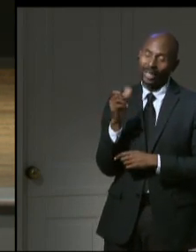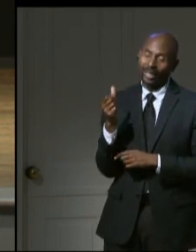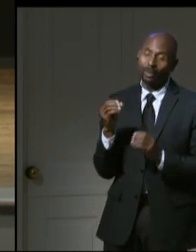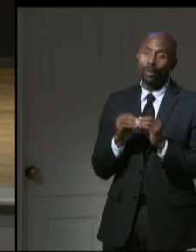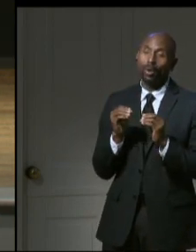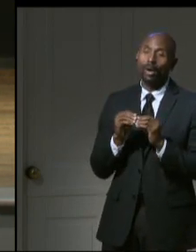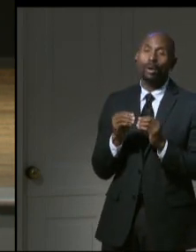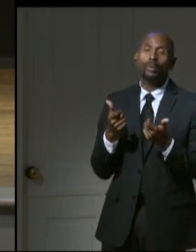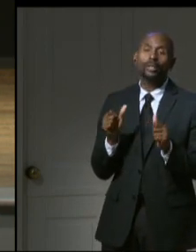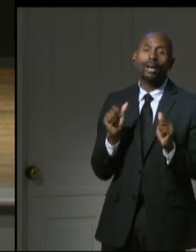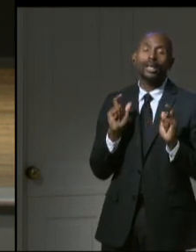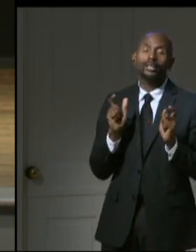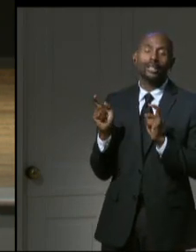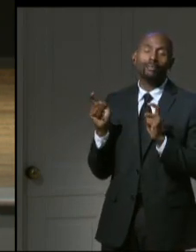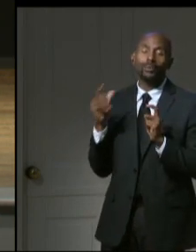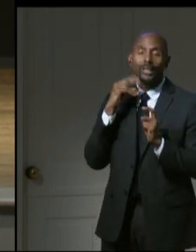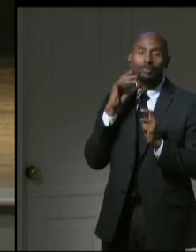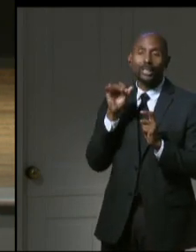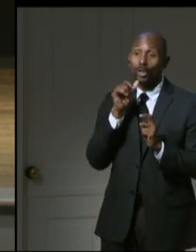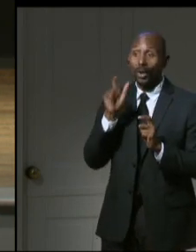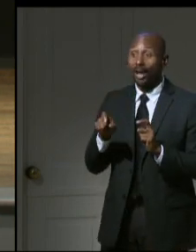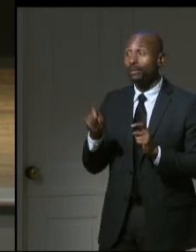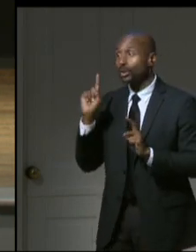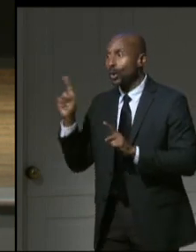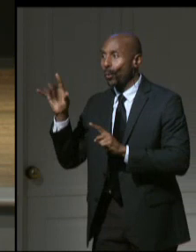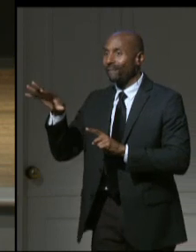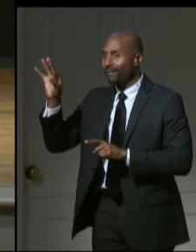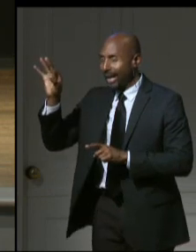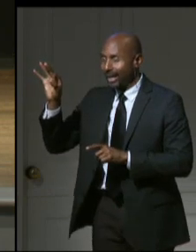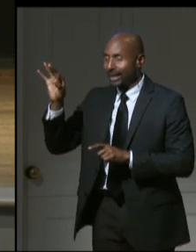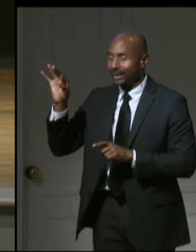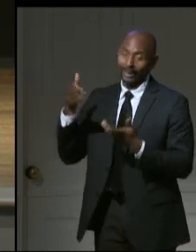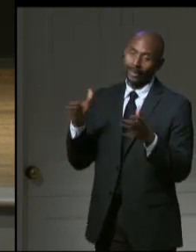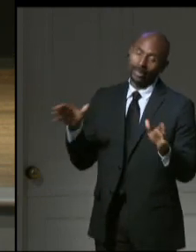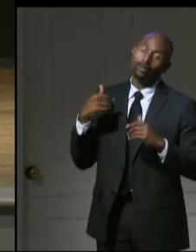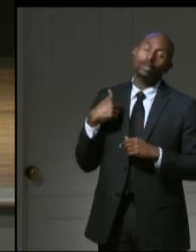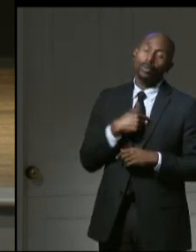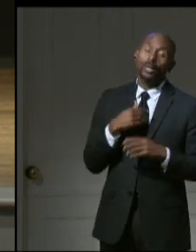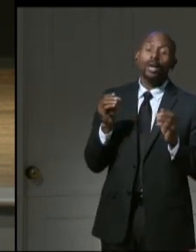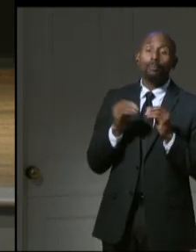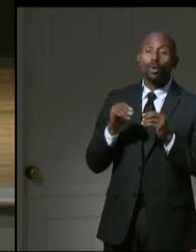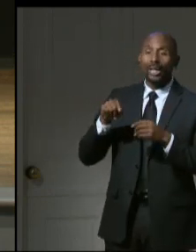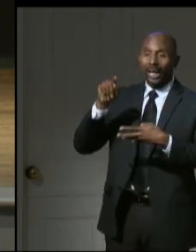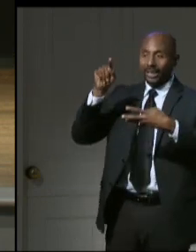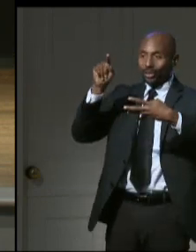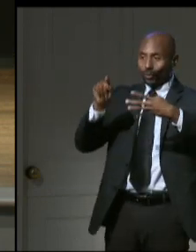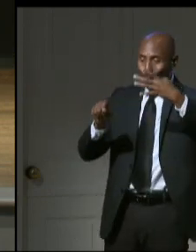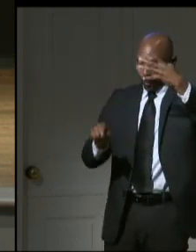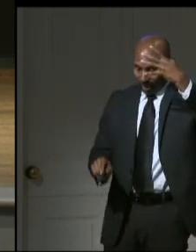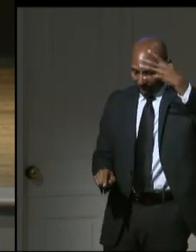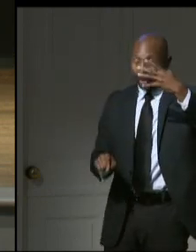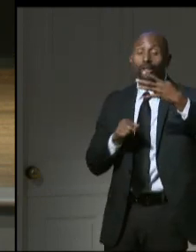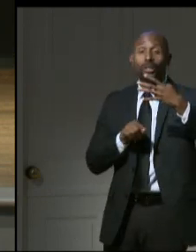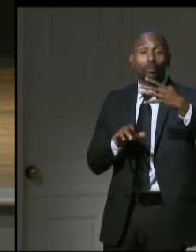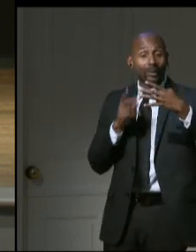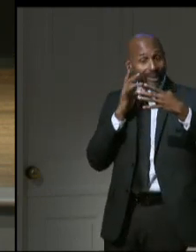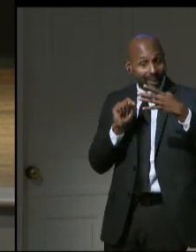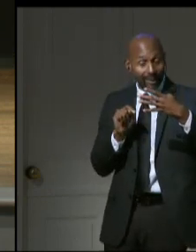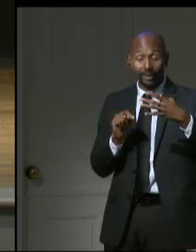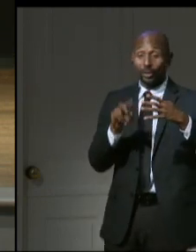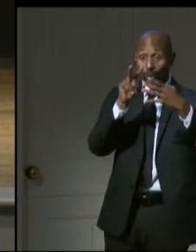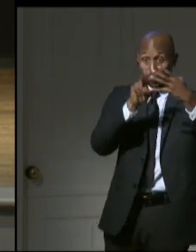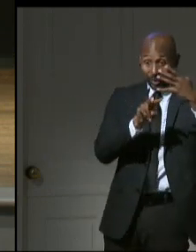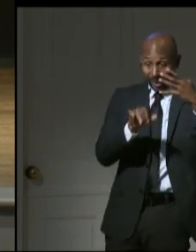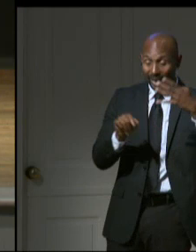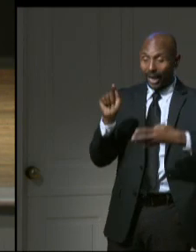an experience that you don't have to go find, I would say, in general. Like, we much more scroll down, you're gonna see it, here's what you read, okay,